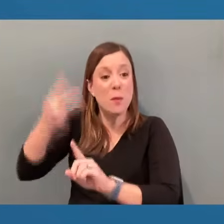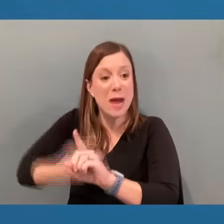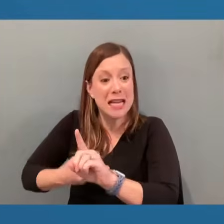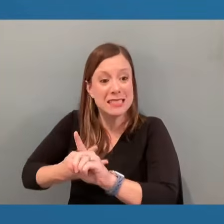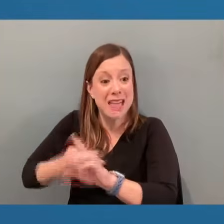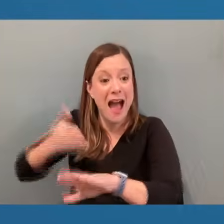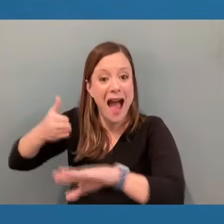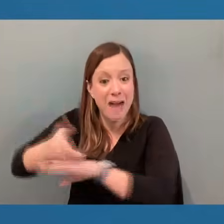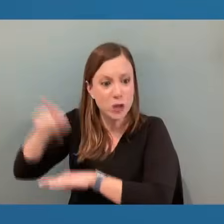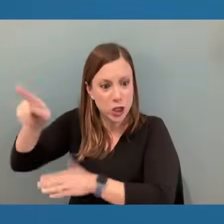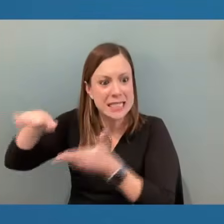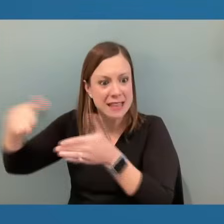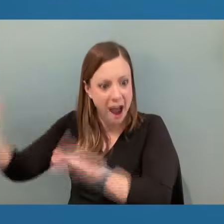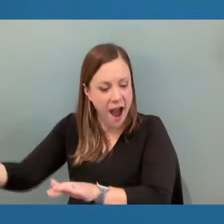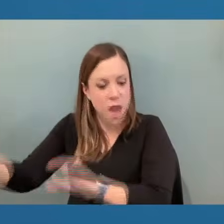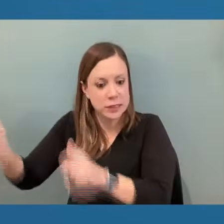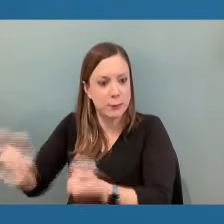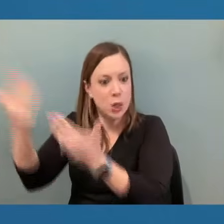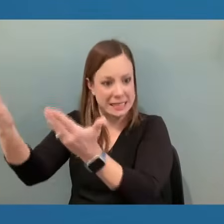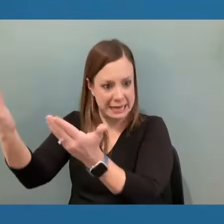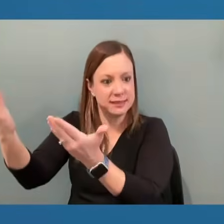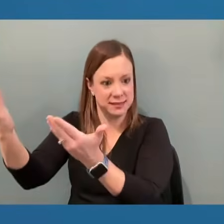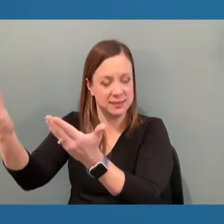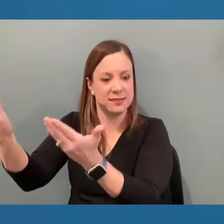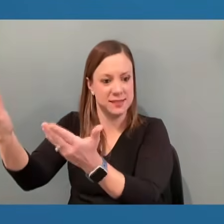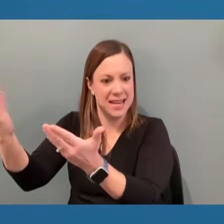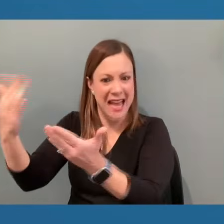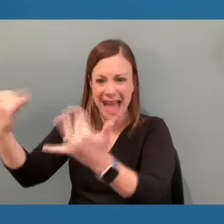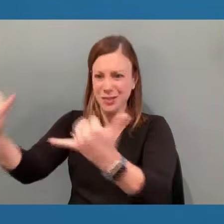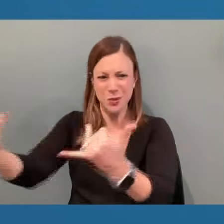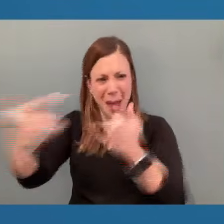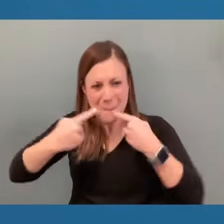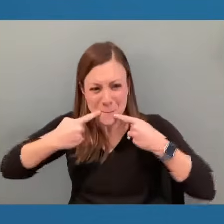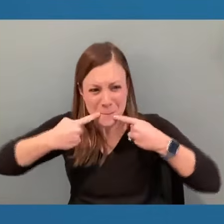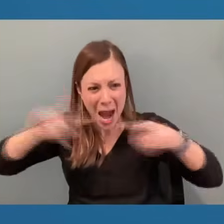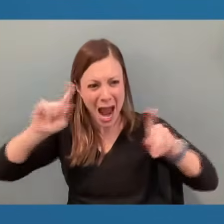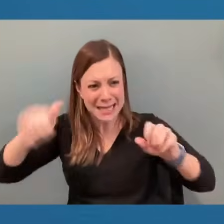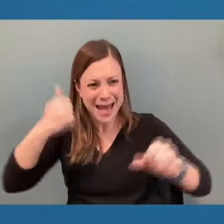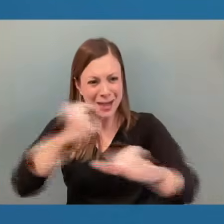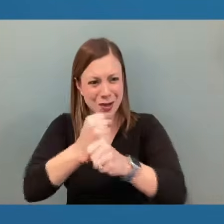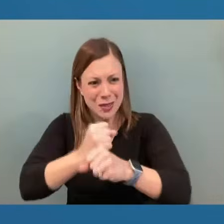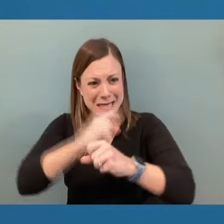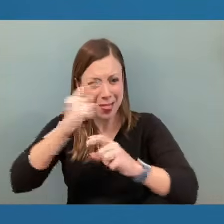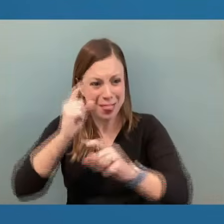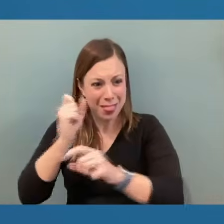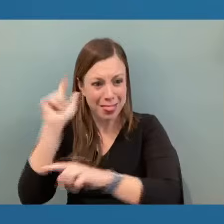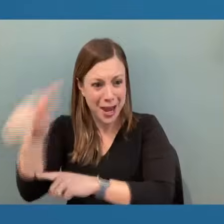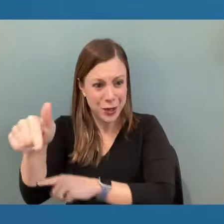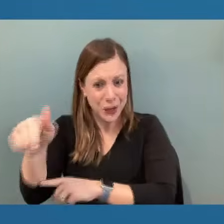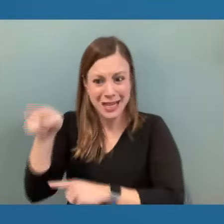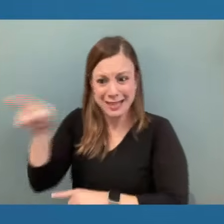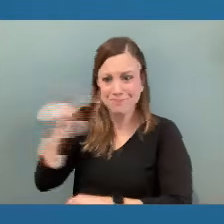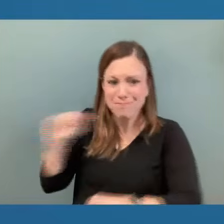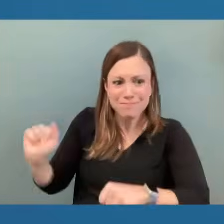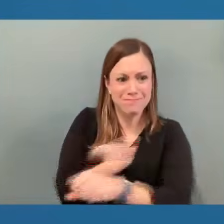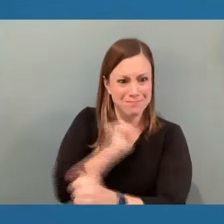husband died. And today, this is such an emotional moment for all of us, the advocates in front of me